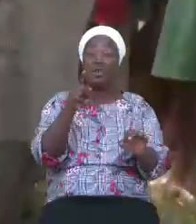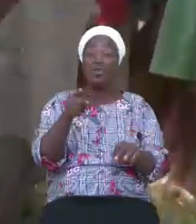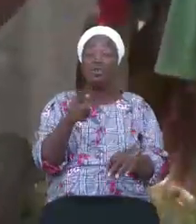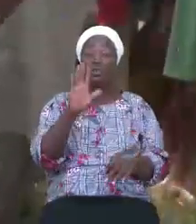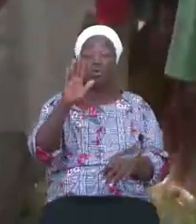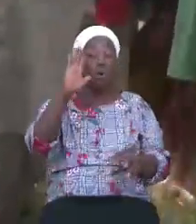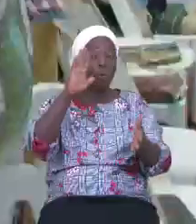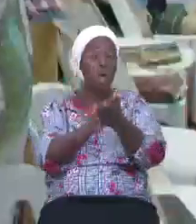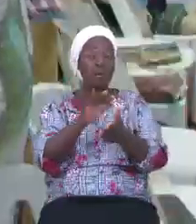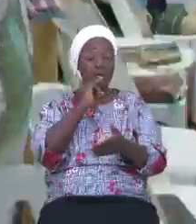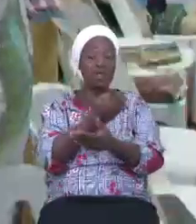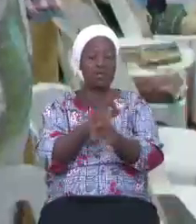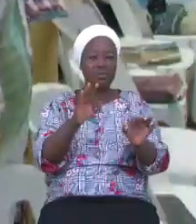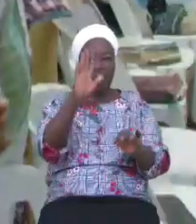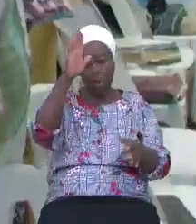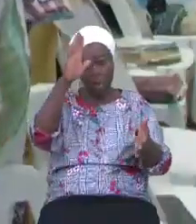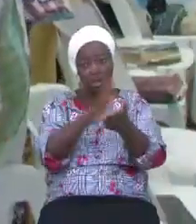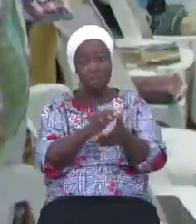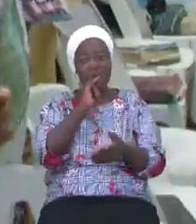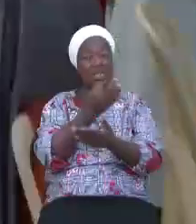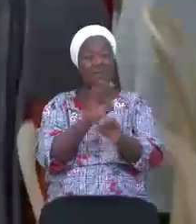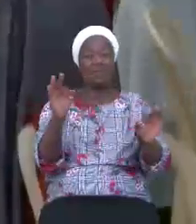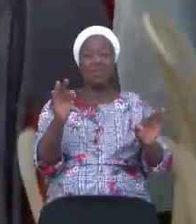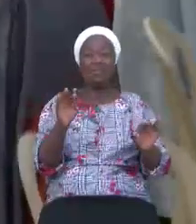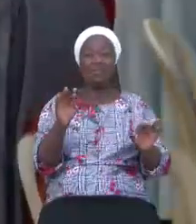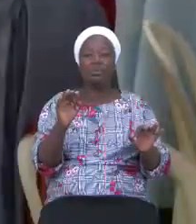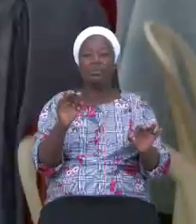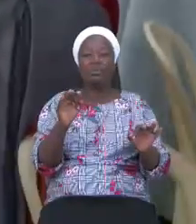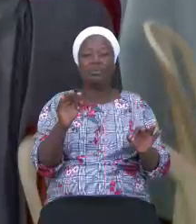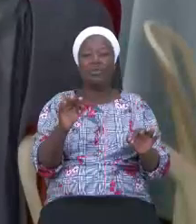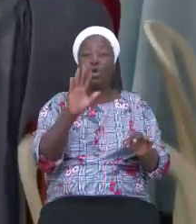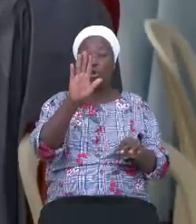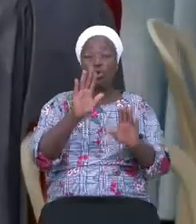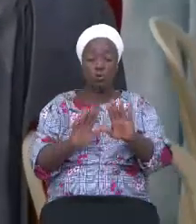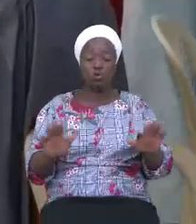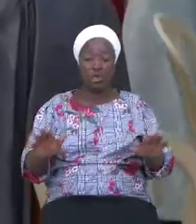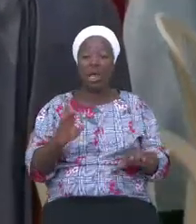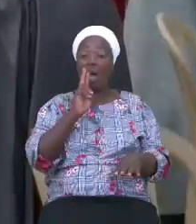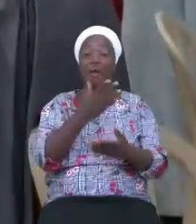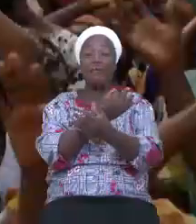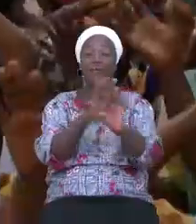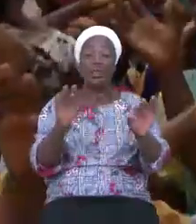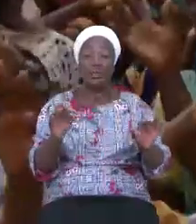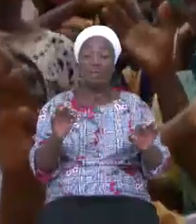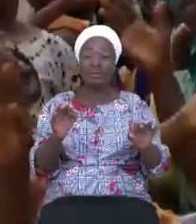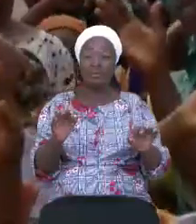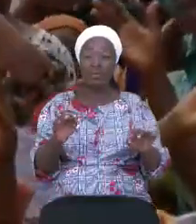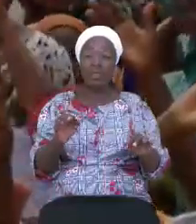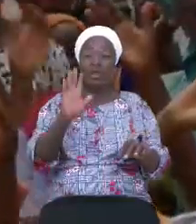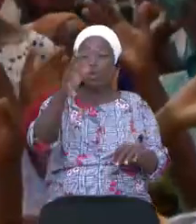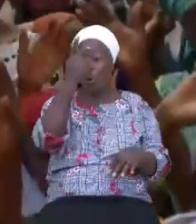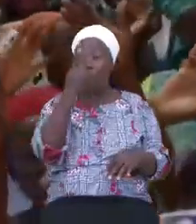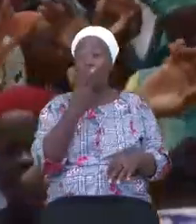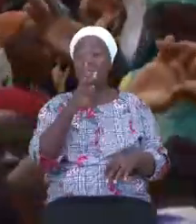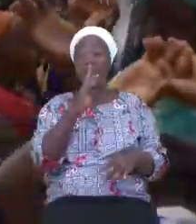is free. Amen. Your husband is free. Amen. Your children are free. Amen. Your parents